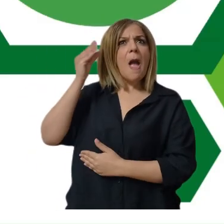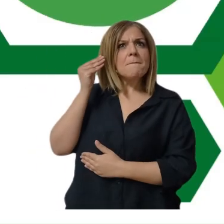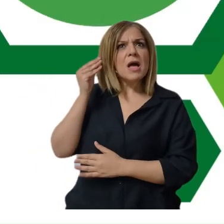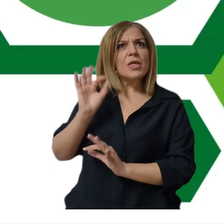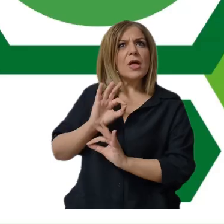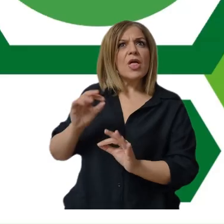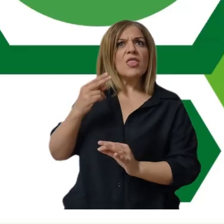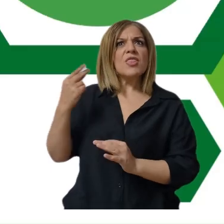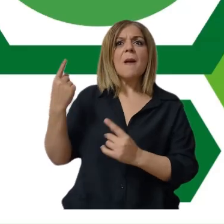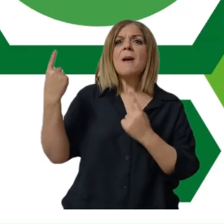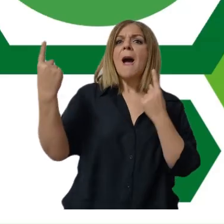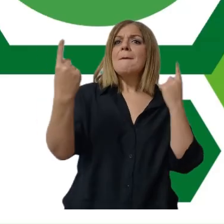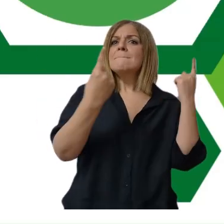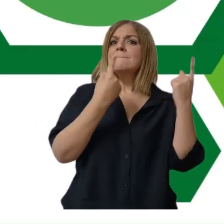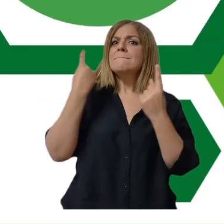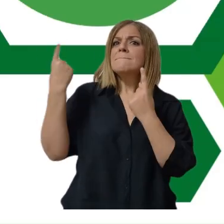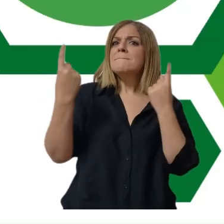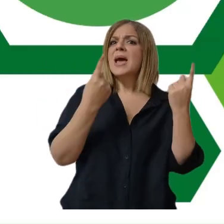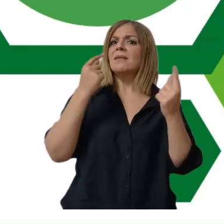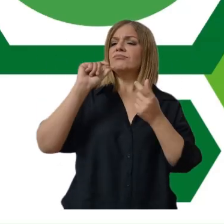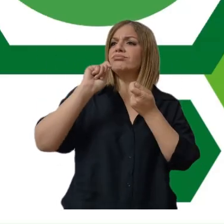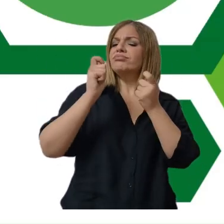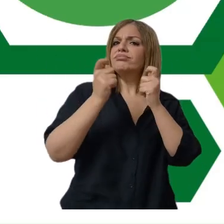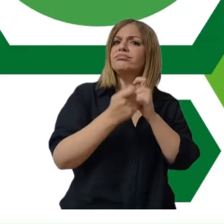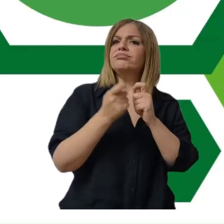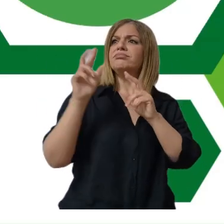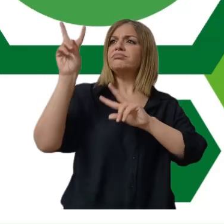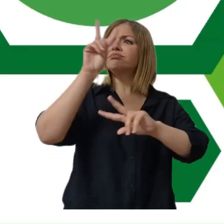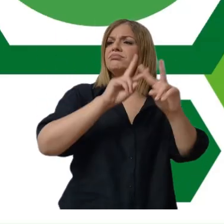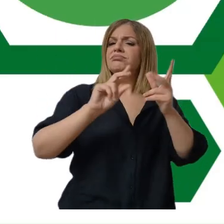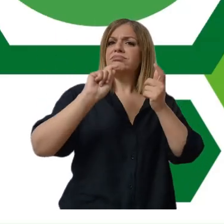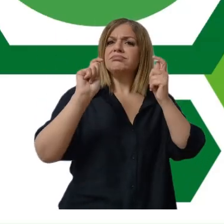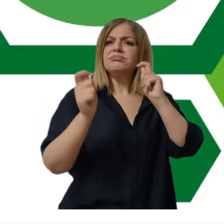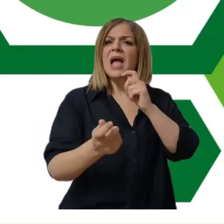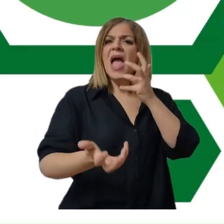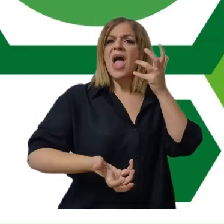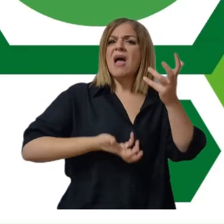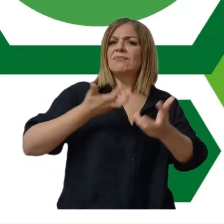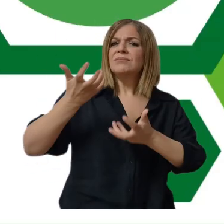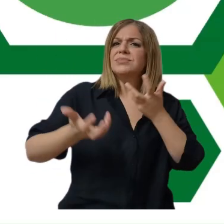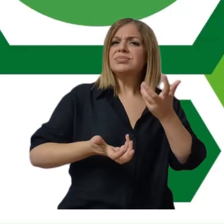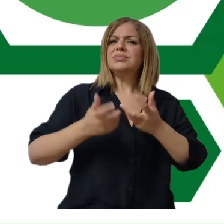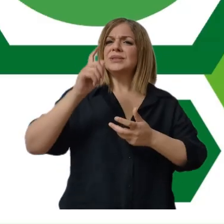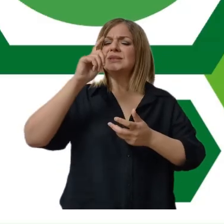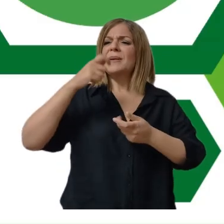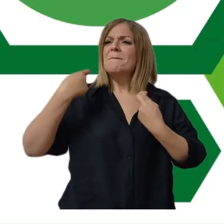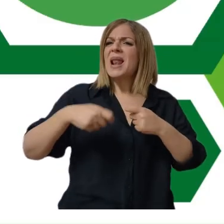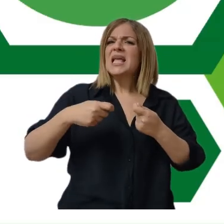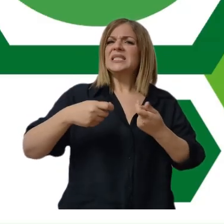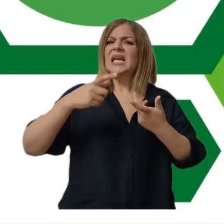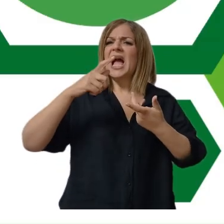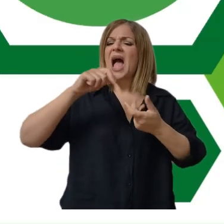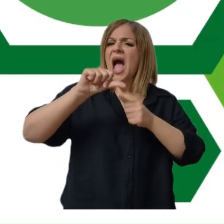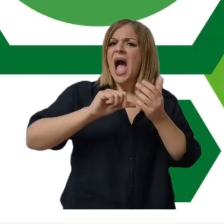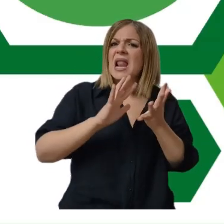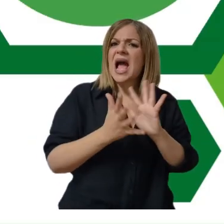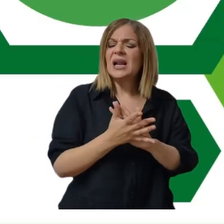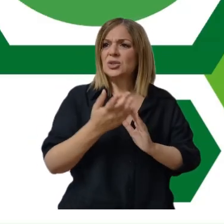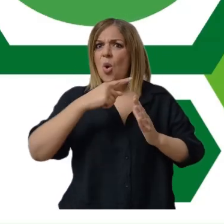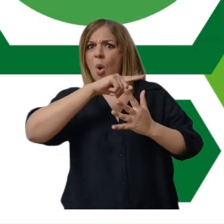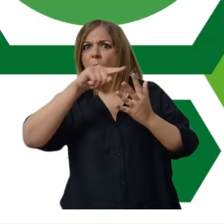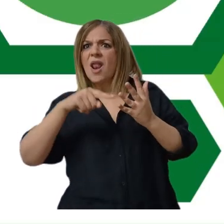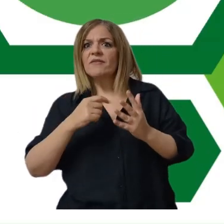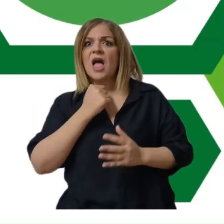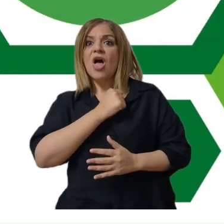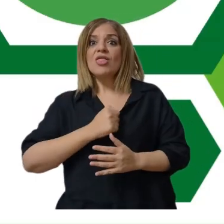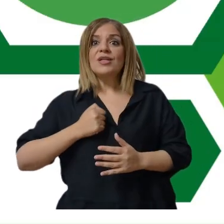least once about global warming, climate change, pollution, plastic waste, and all of these things that